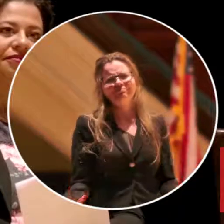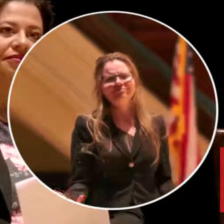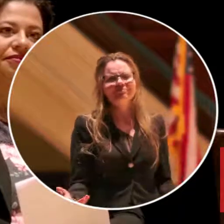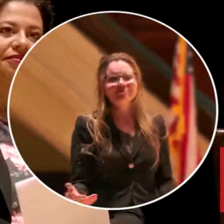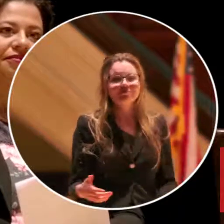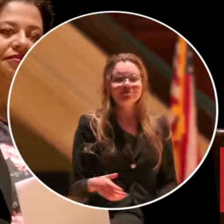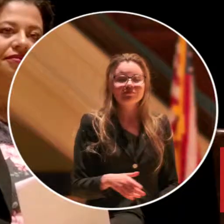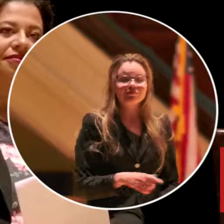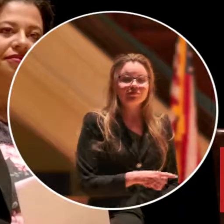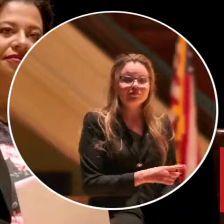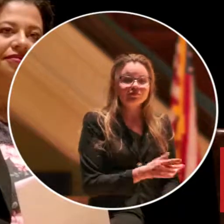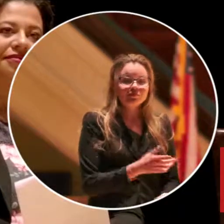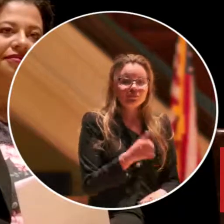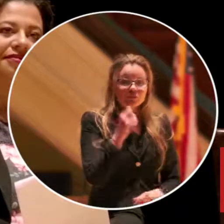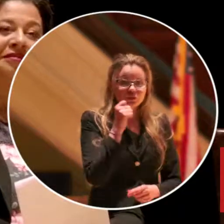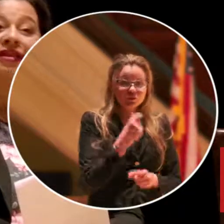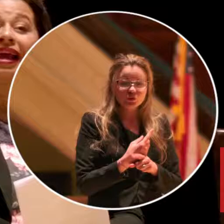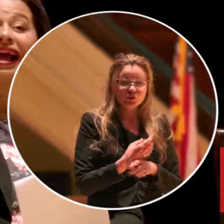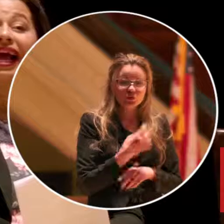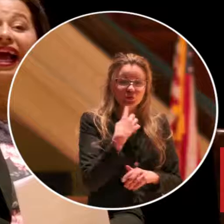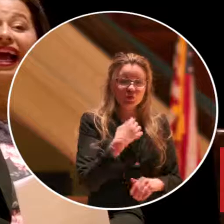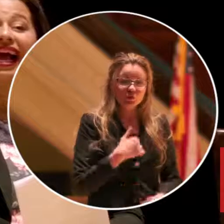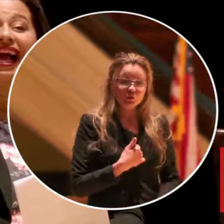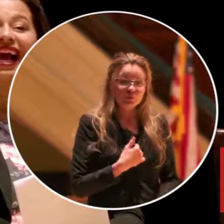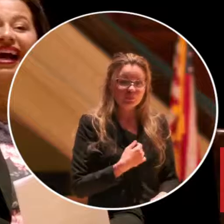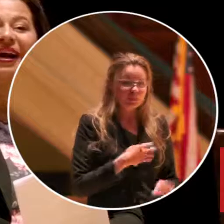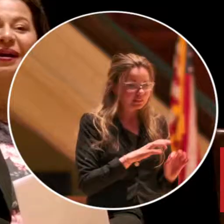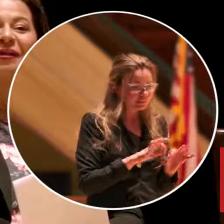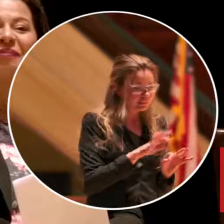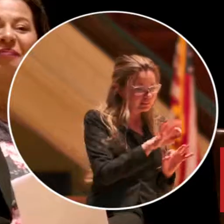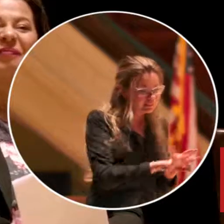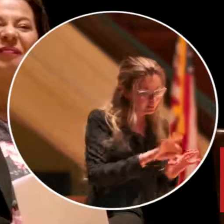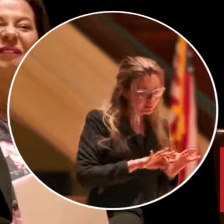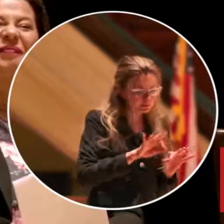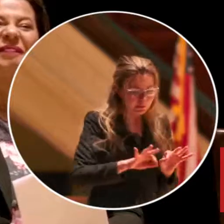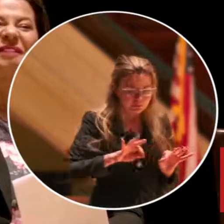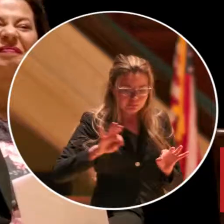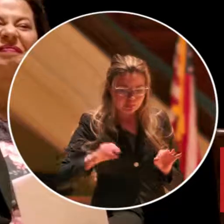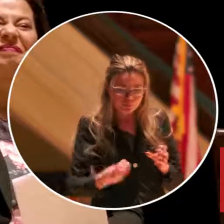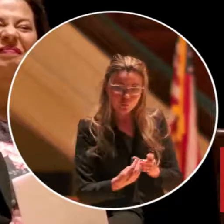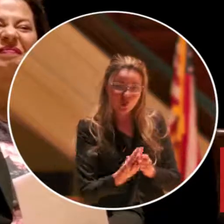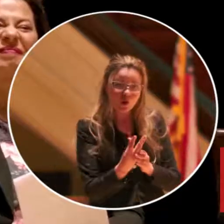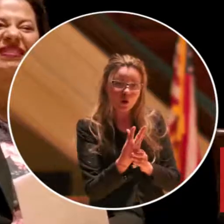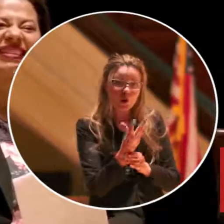planted Scotch seeds in the backyard, and I was a product of them.